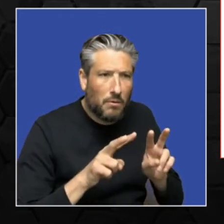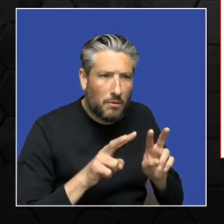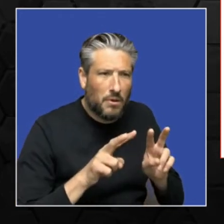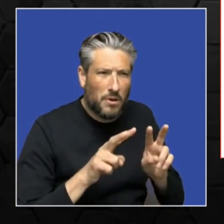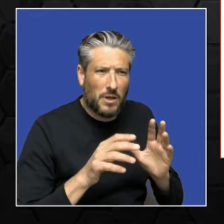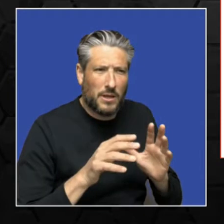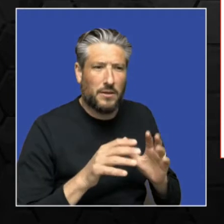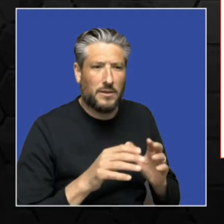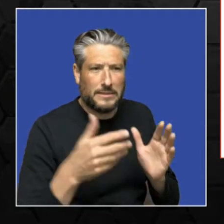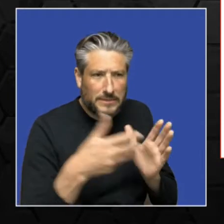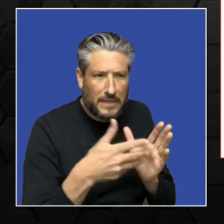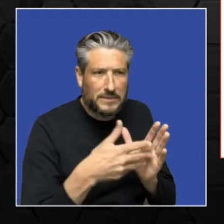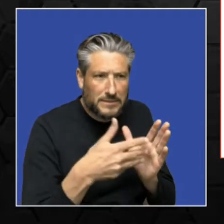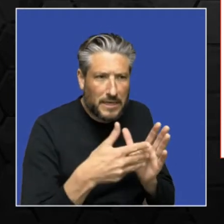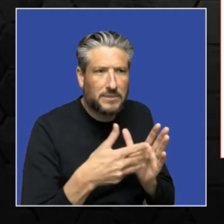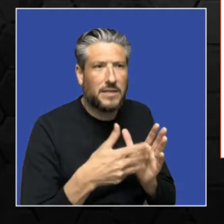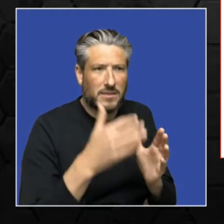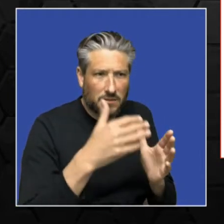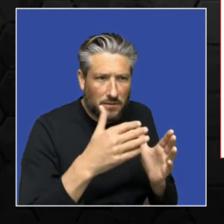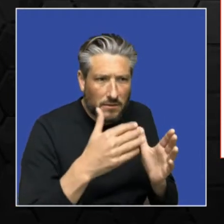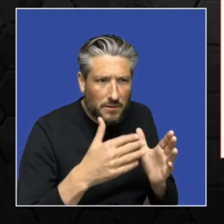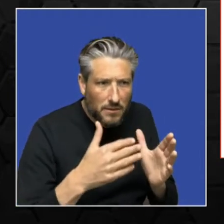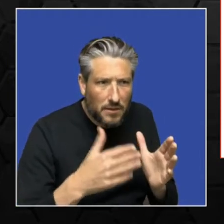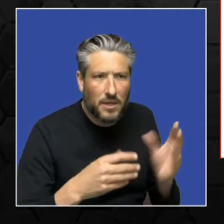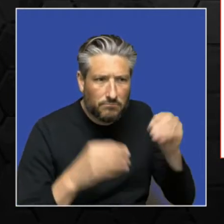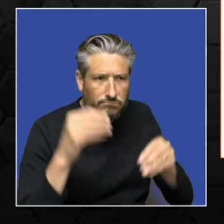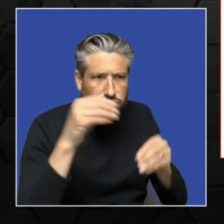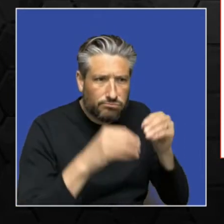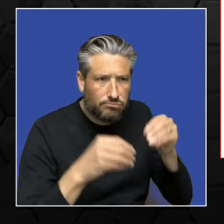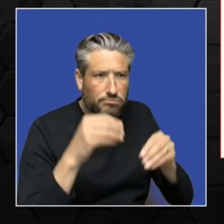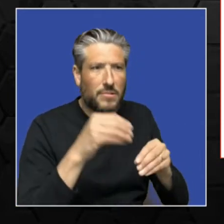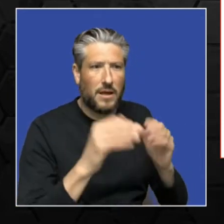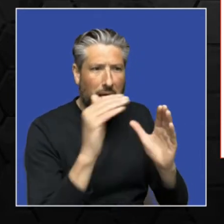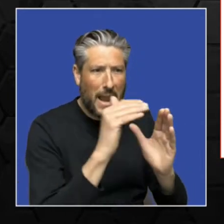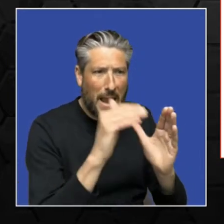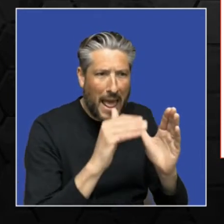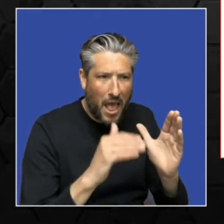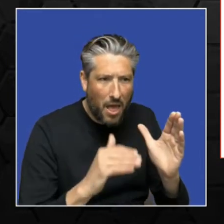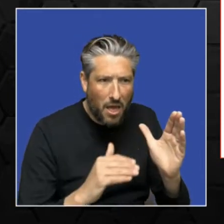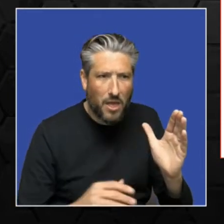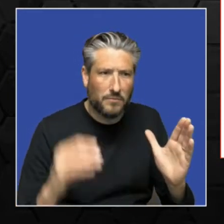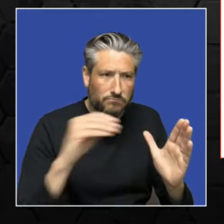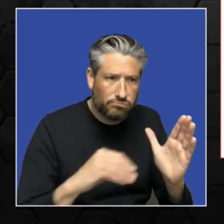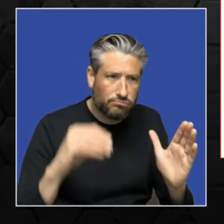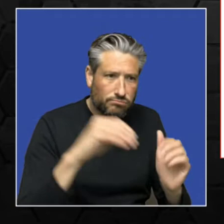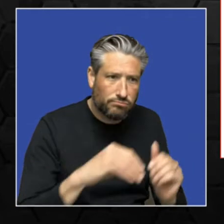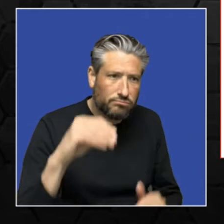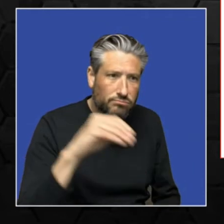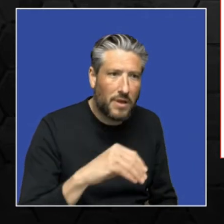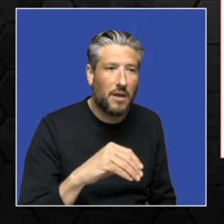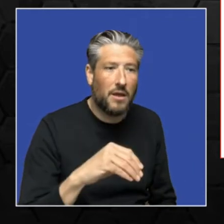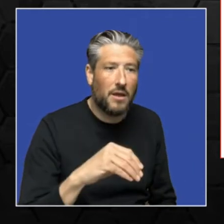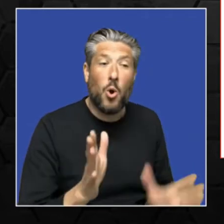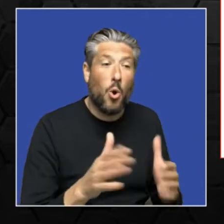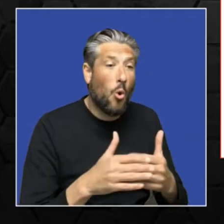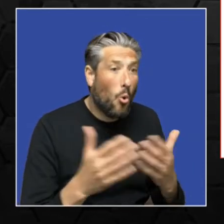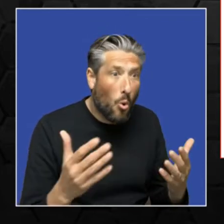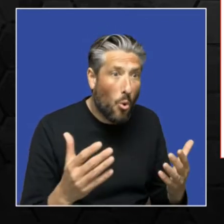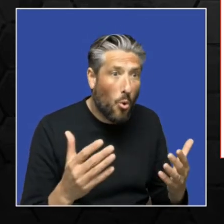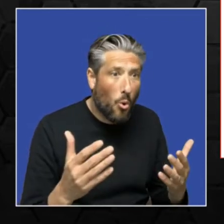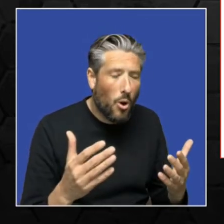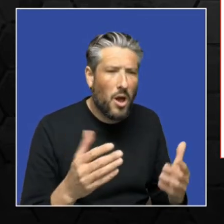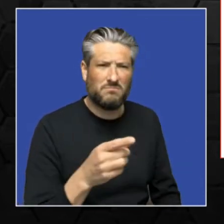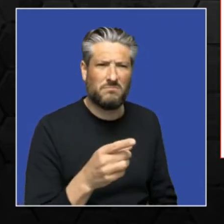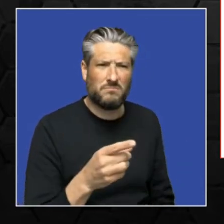you might be using a much lesser number of neurons than you're actually supposed to use, which could lead to some form of